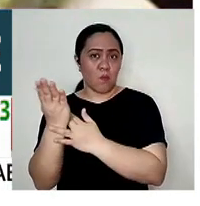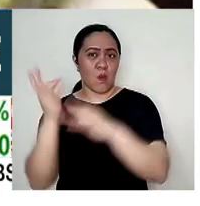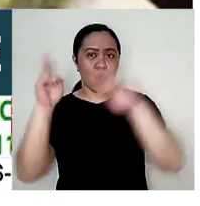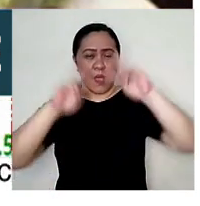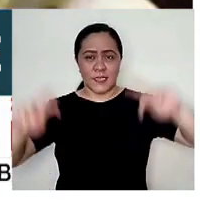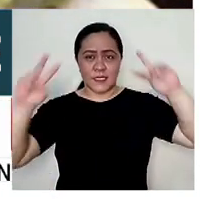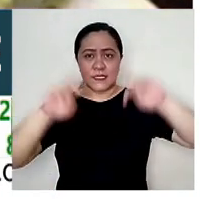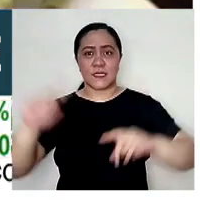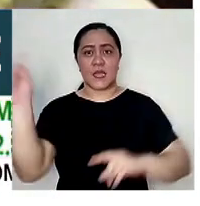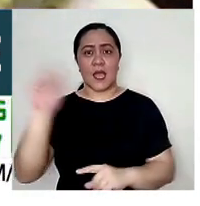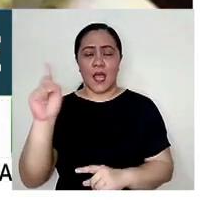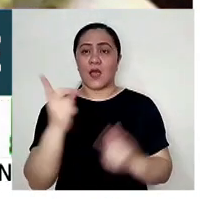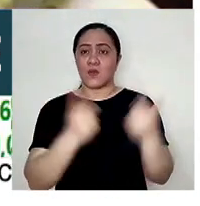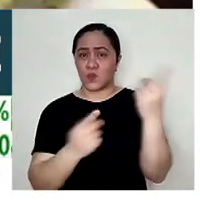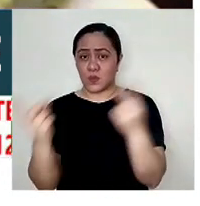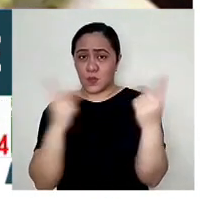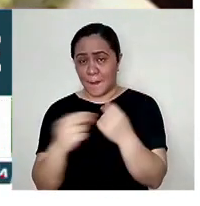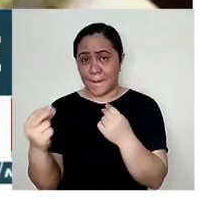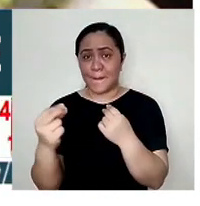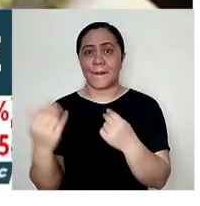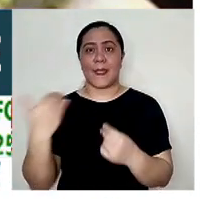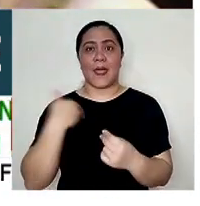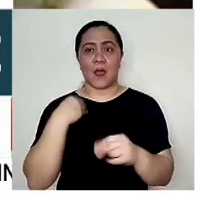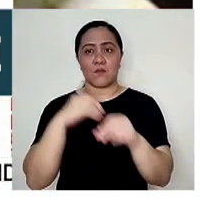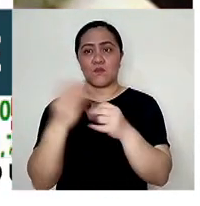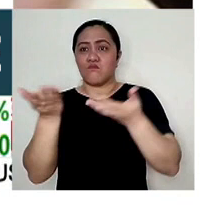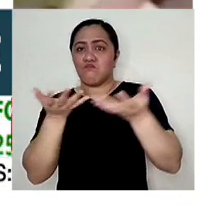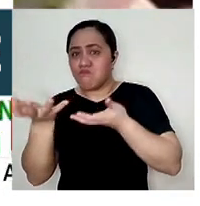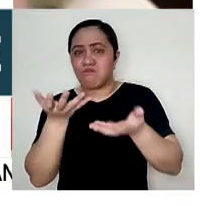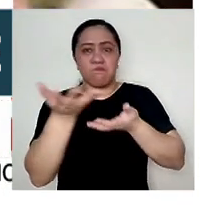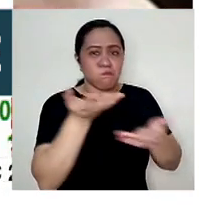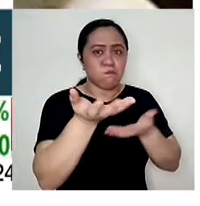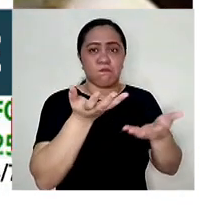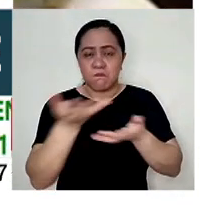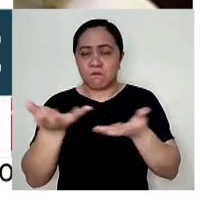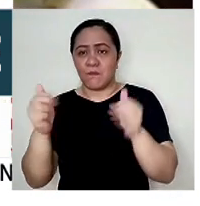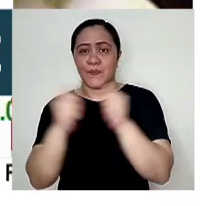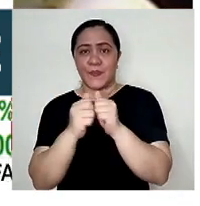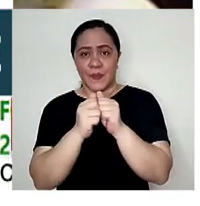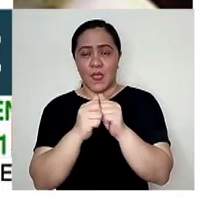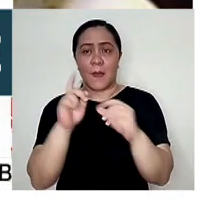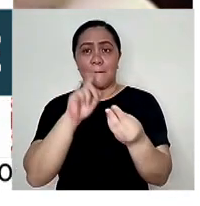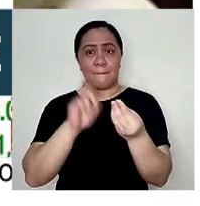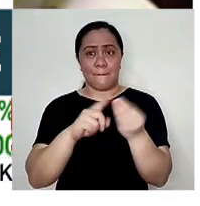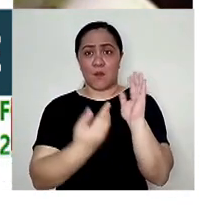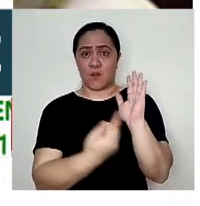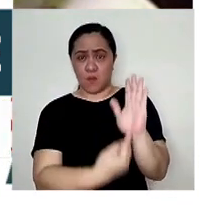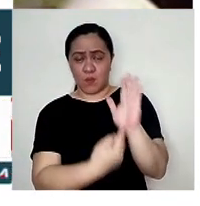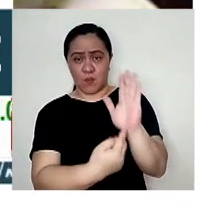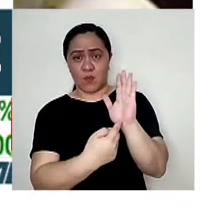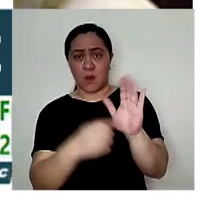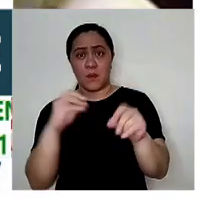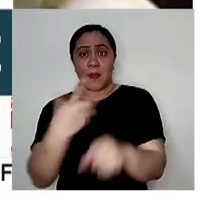do to have a conversation with them, convince them that it is, in fact, important that they be vaccinated. Do